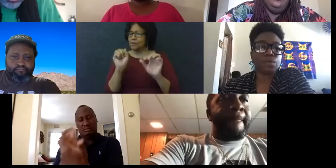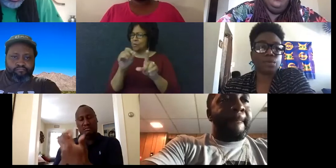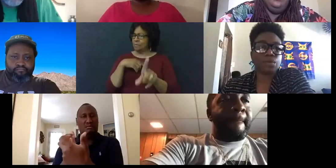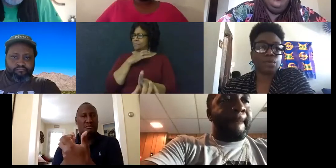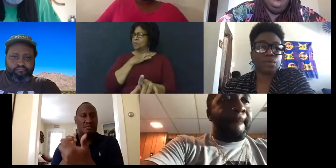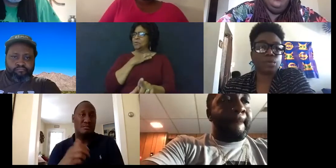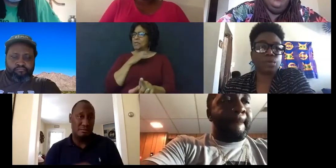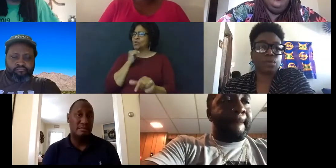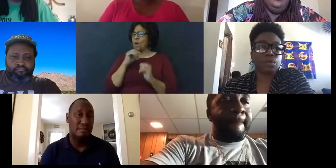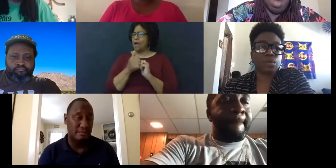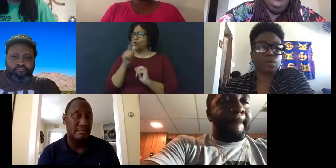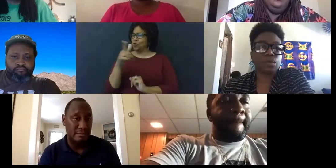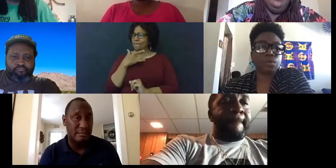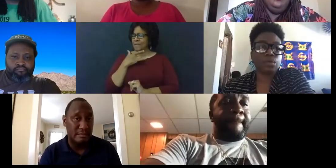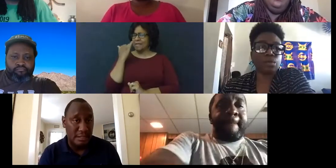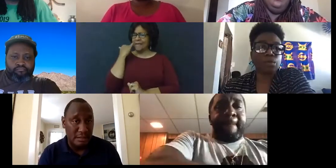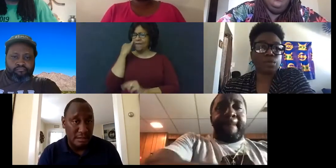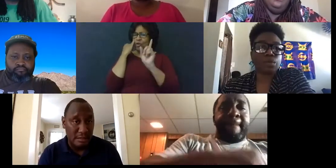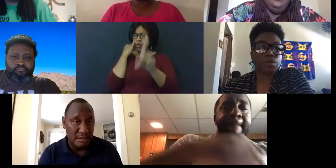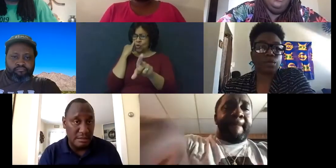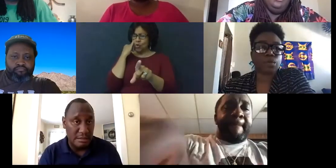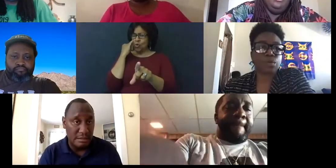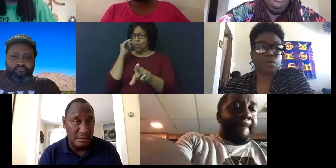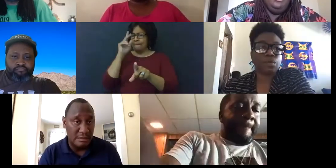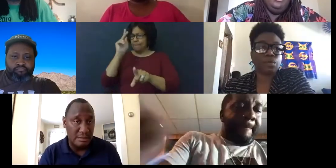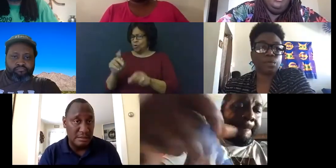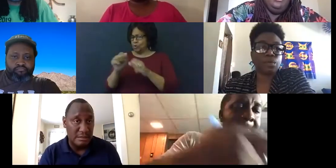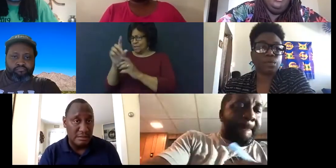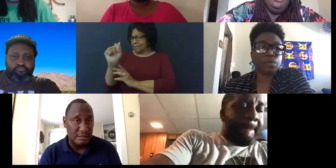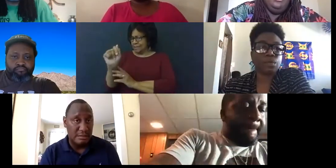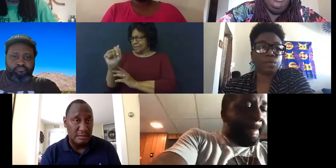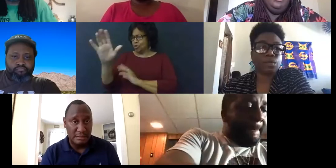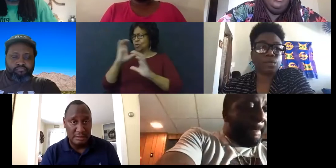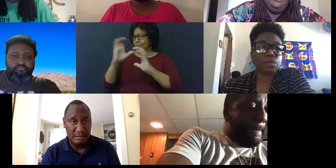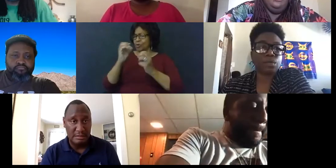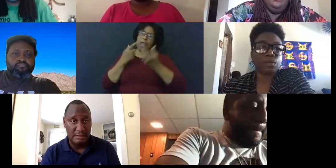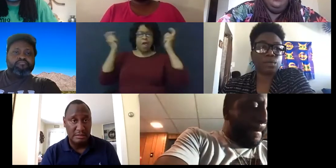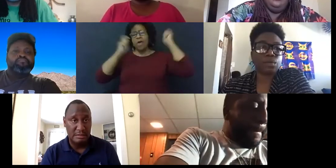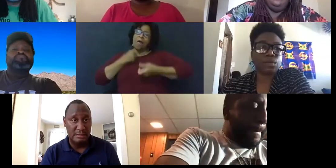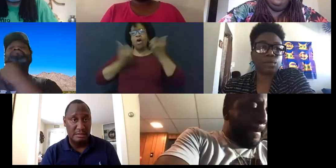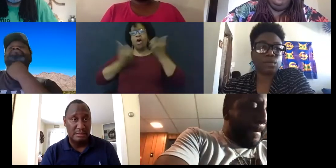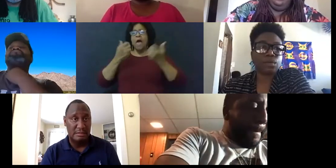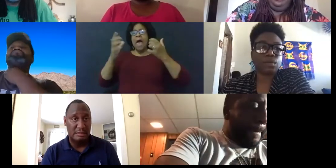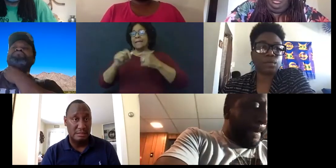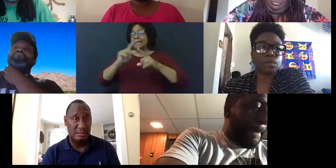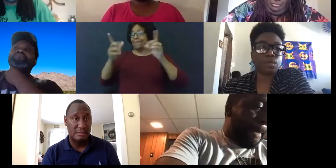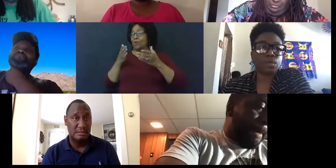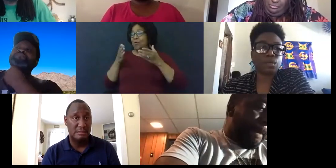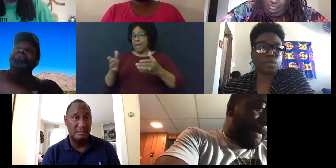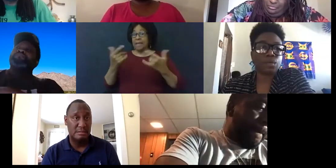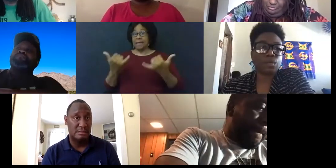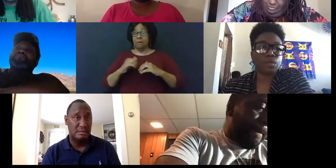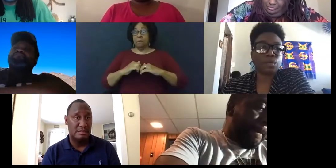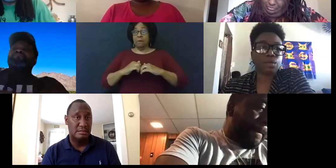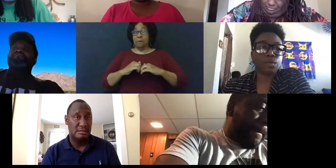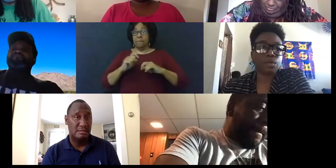make you feel when you're a person with disabilities and you might communicate in a different way, or